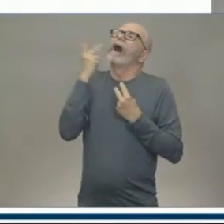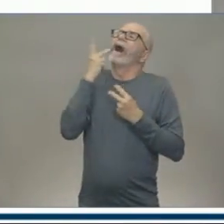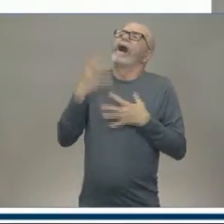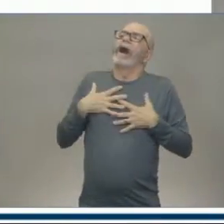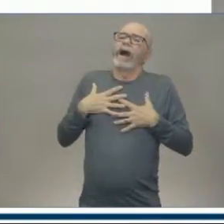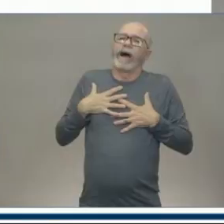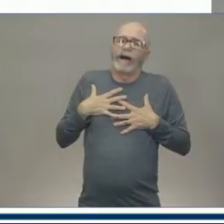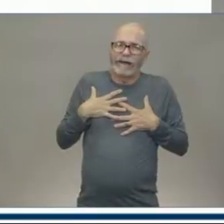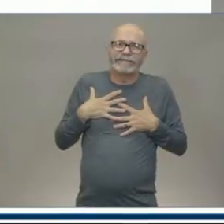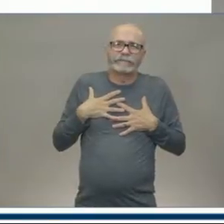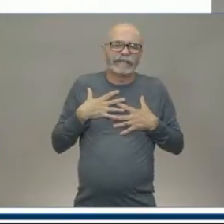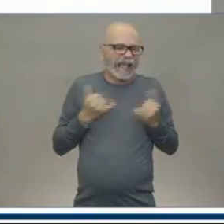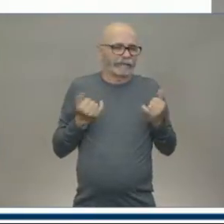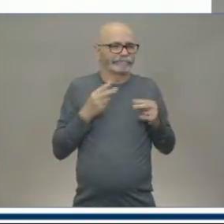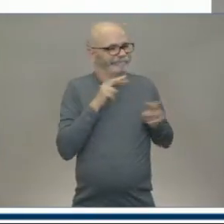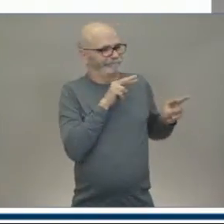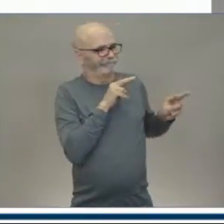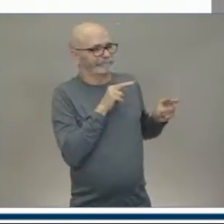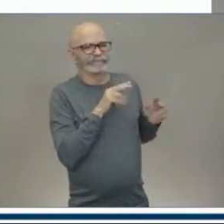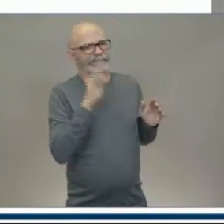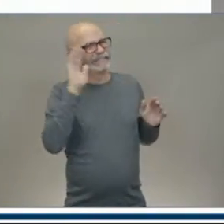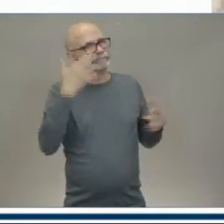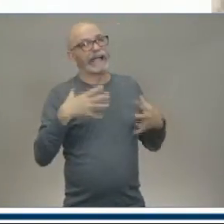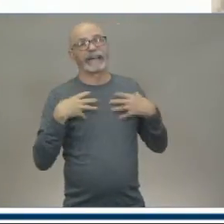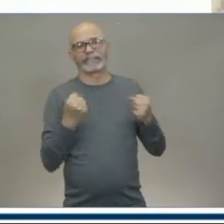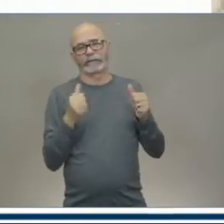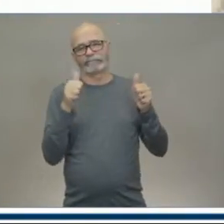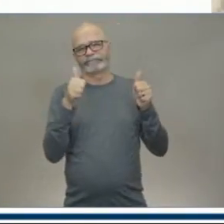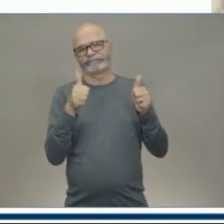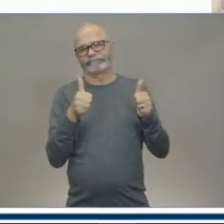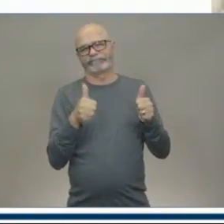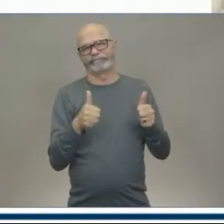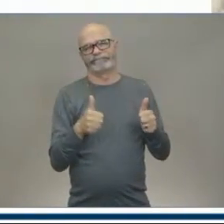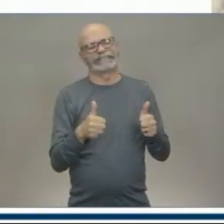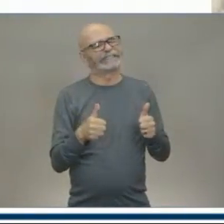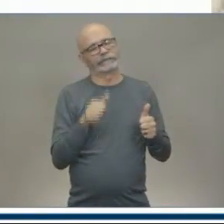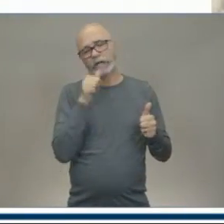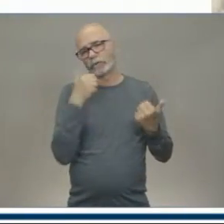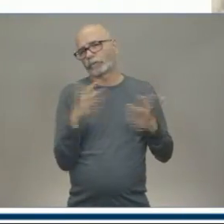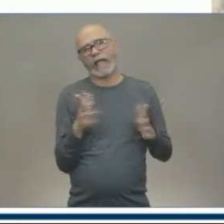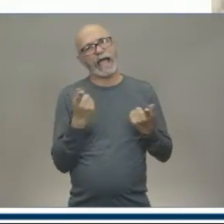irreversibly progressing dementia. Go ahead with your follow-up, Jean.